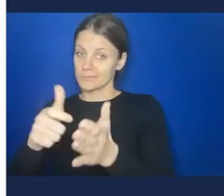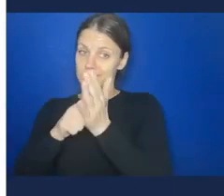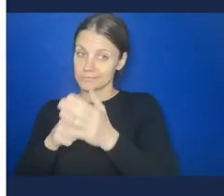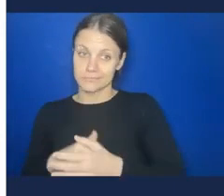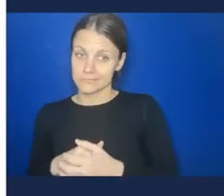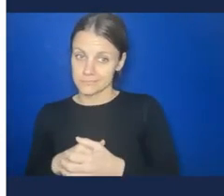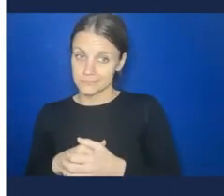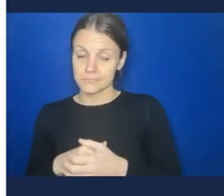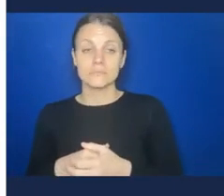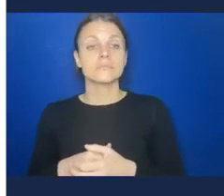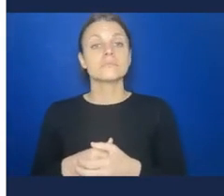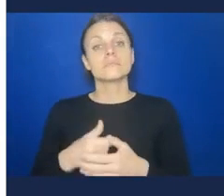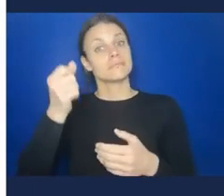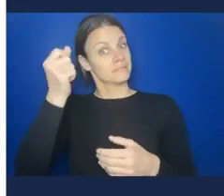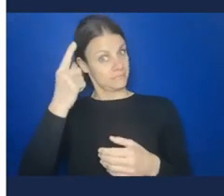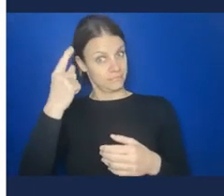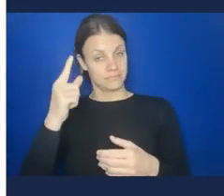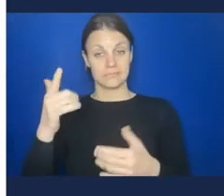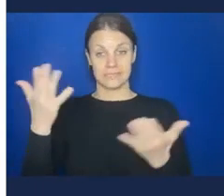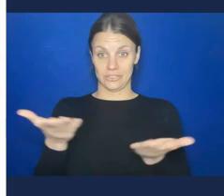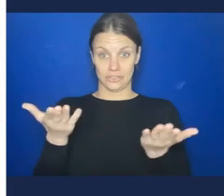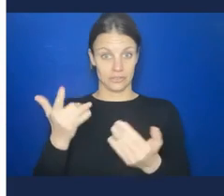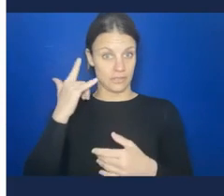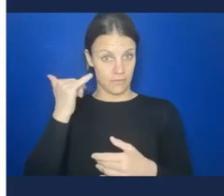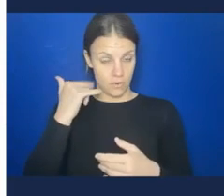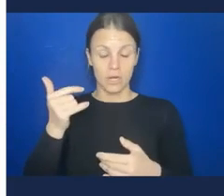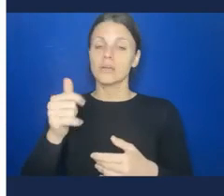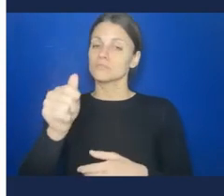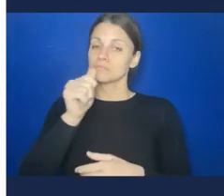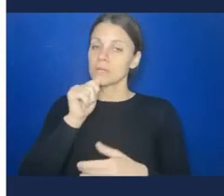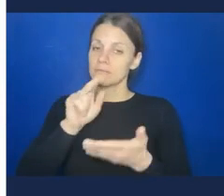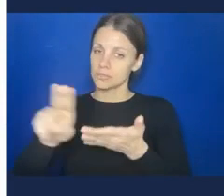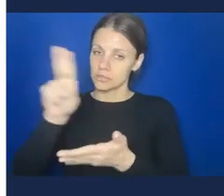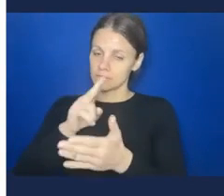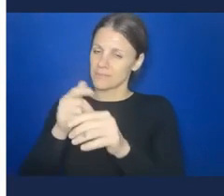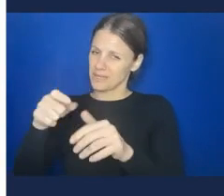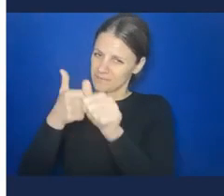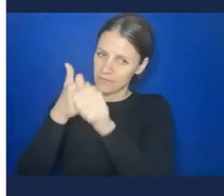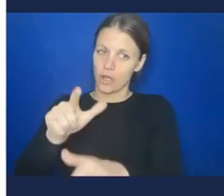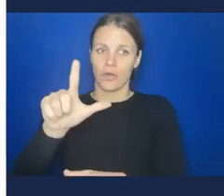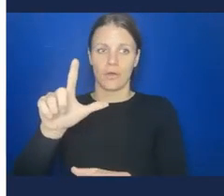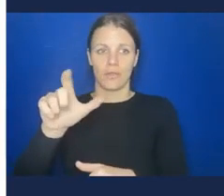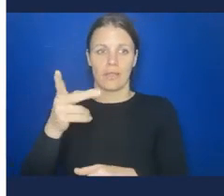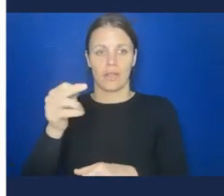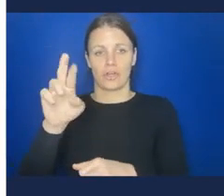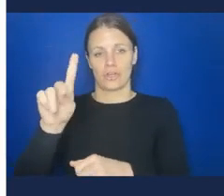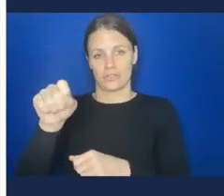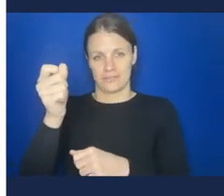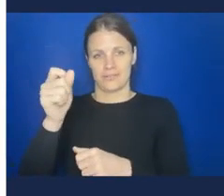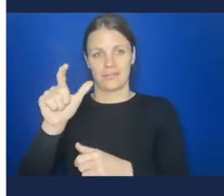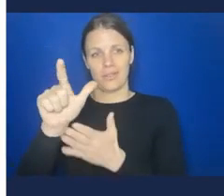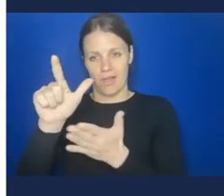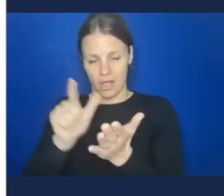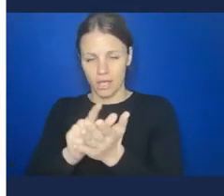That being said, in California, private universities are bound by something called Leonard's Law, which more or less applies the First